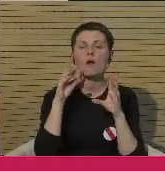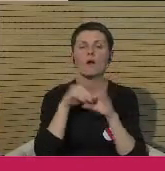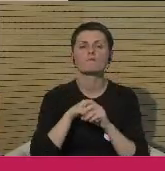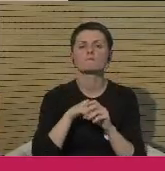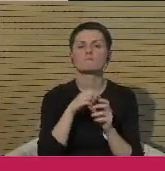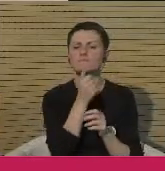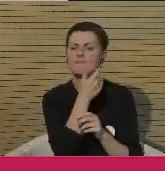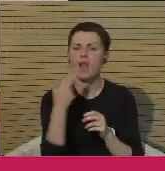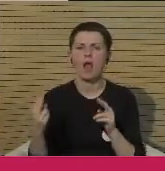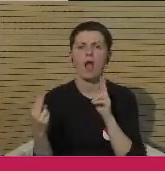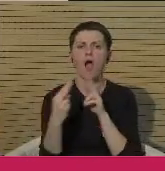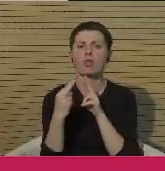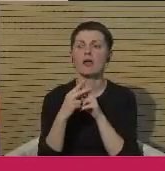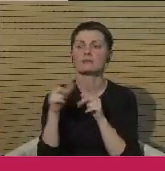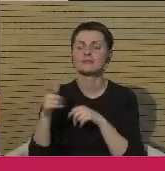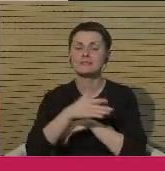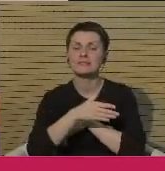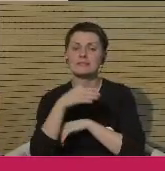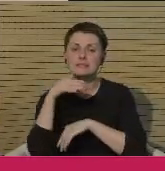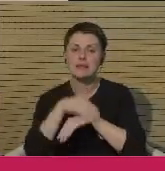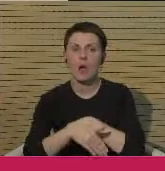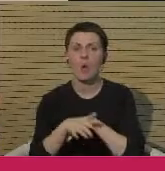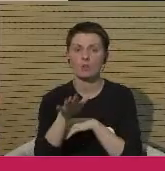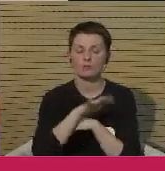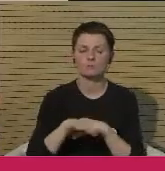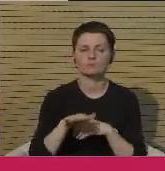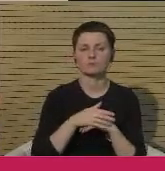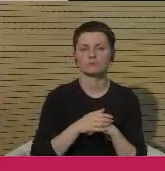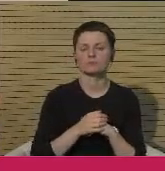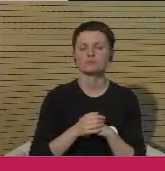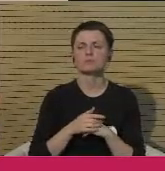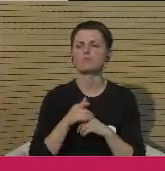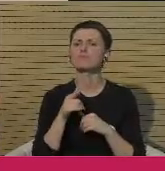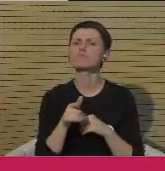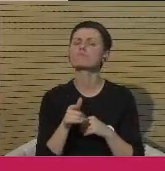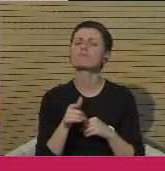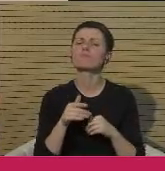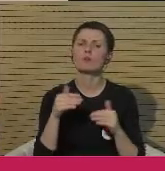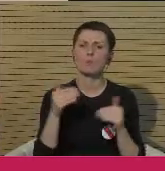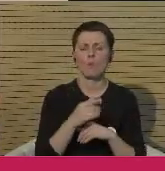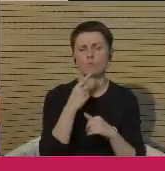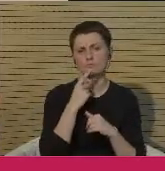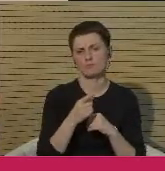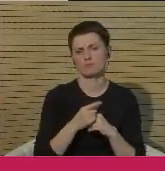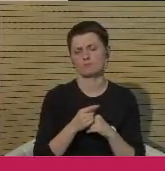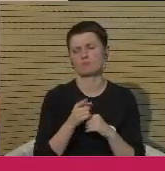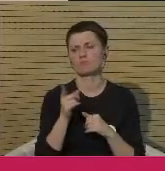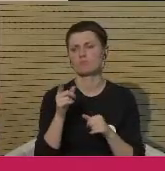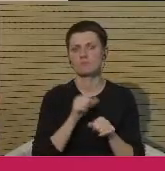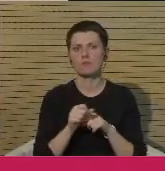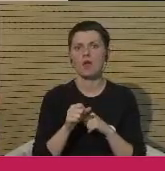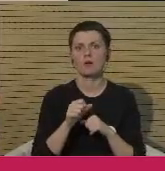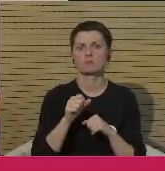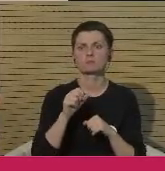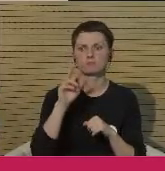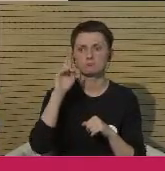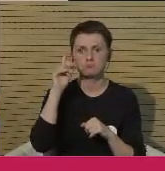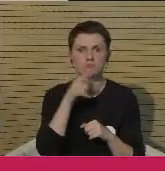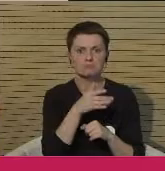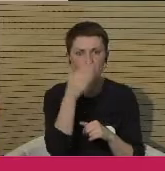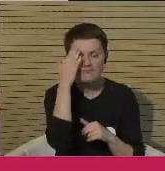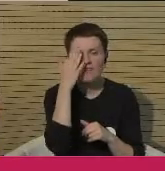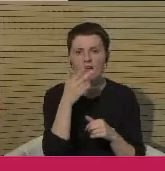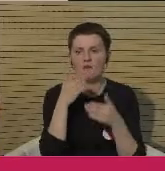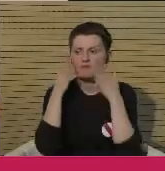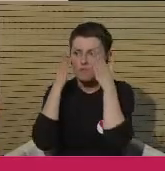Belarus and has a lot of contacts with the West, with the world. And you can say is